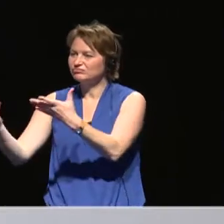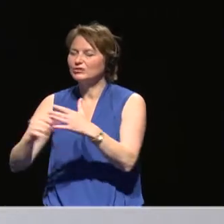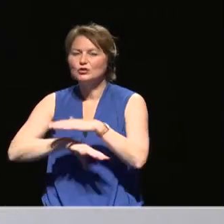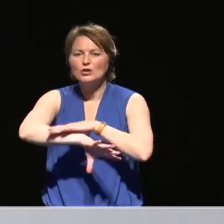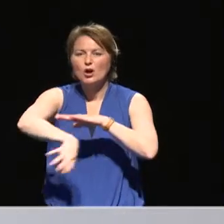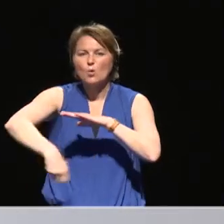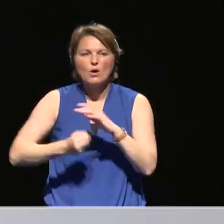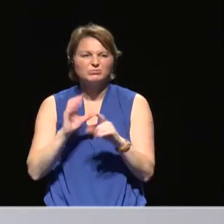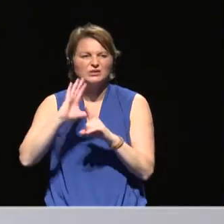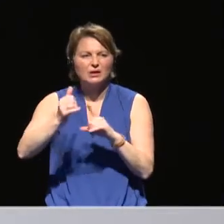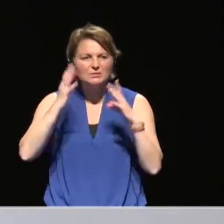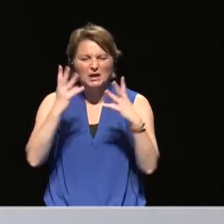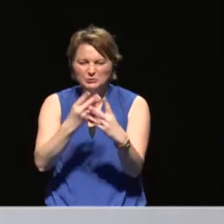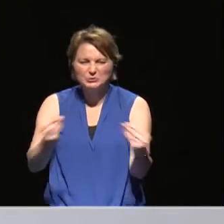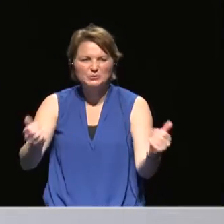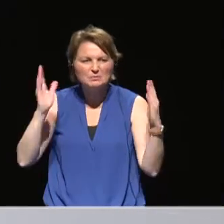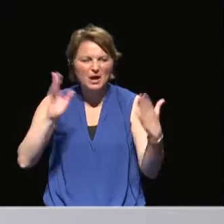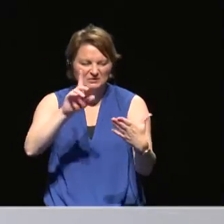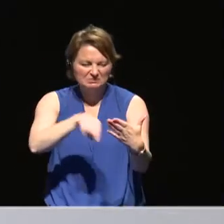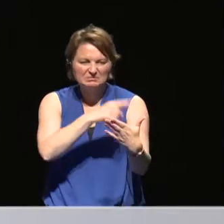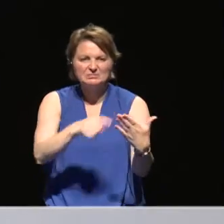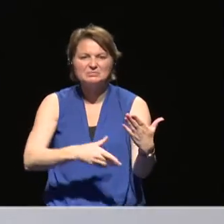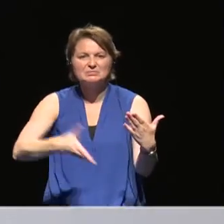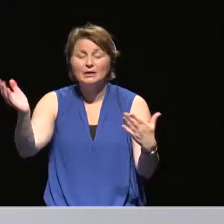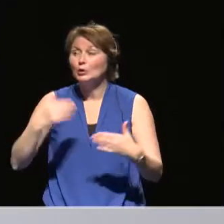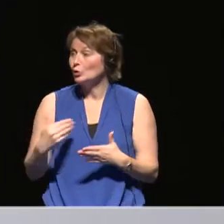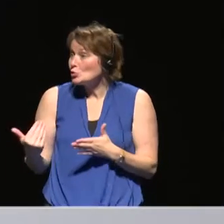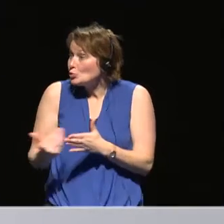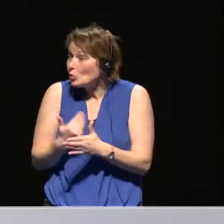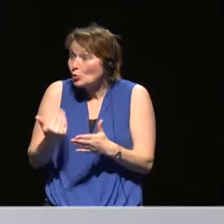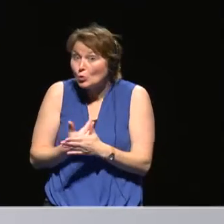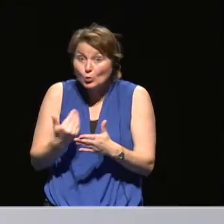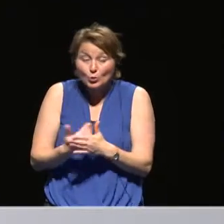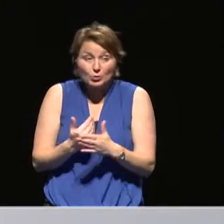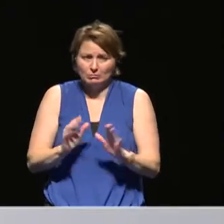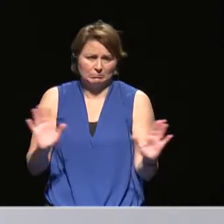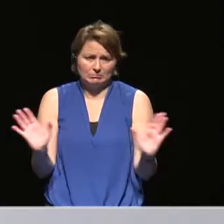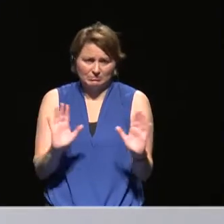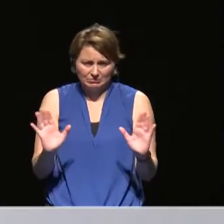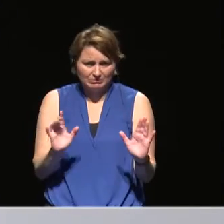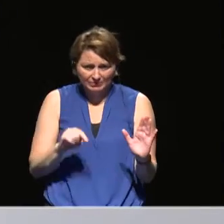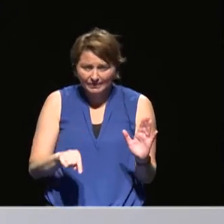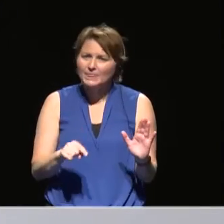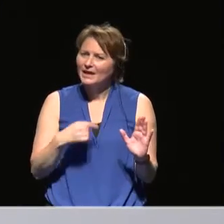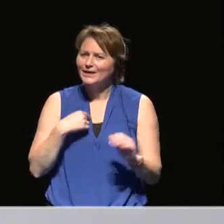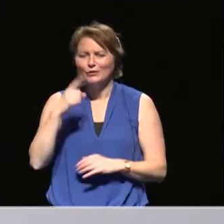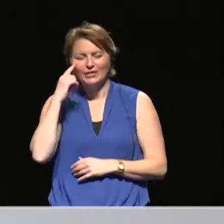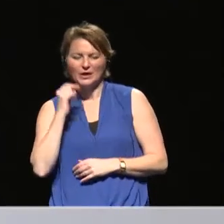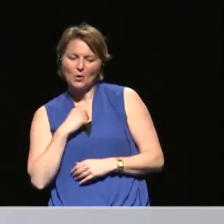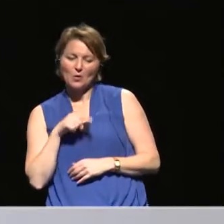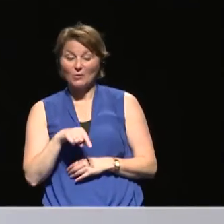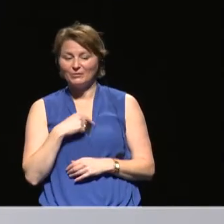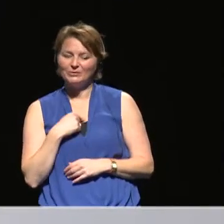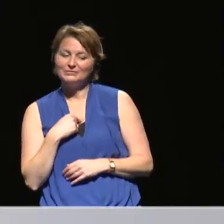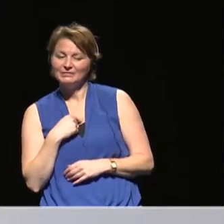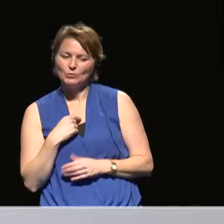corruption. Corruption is not normal. When you're going to take advantage of something, you know, it isn't just